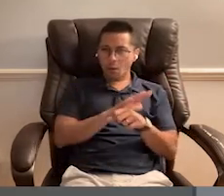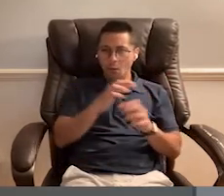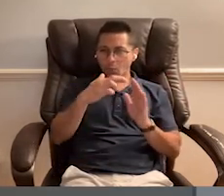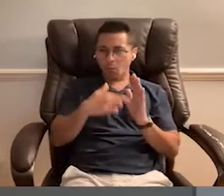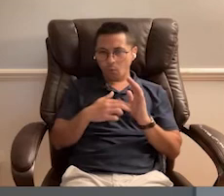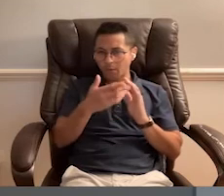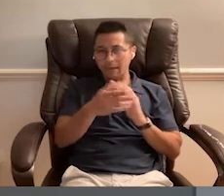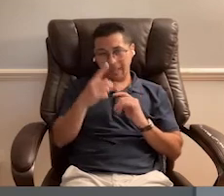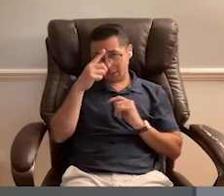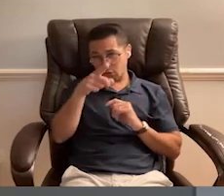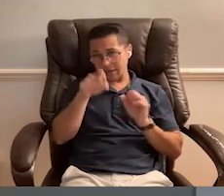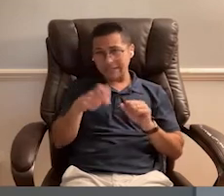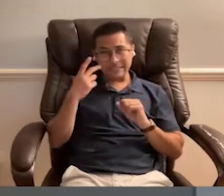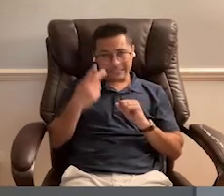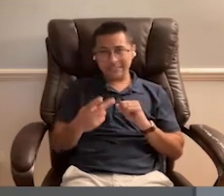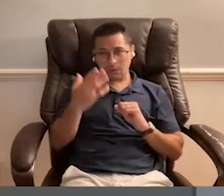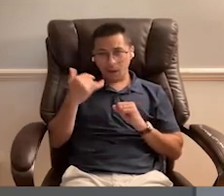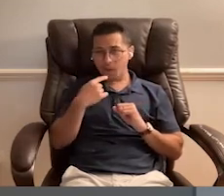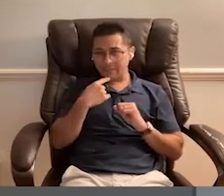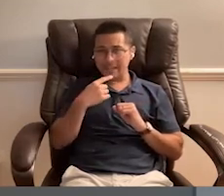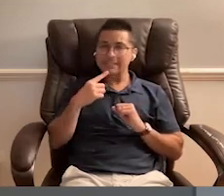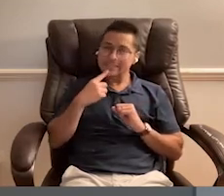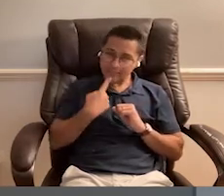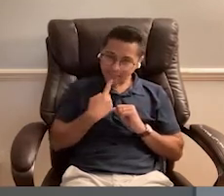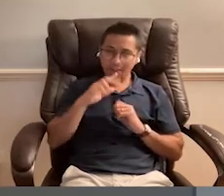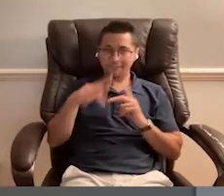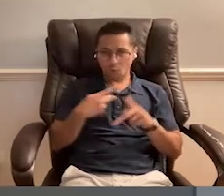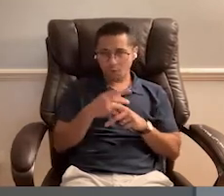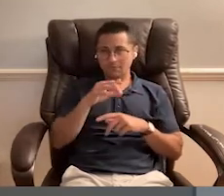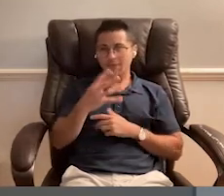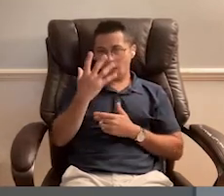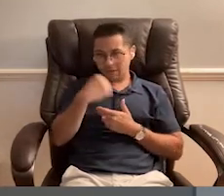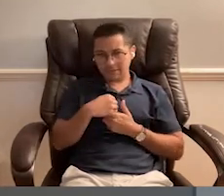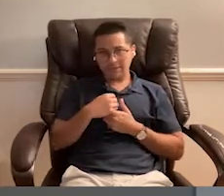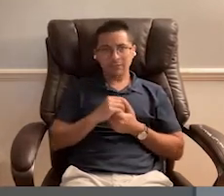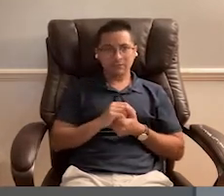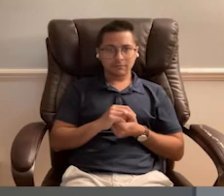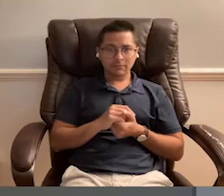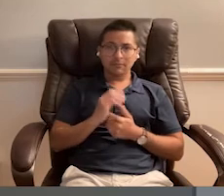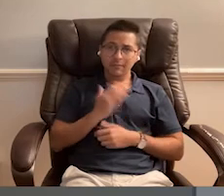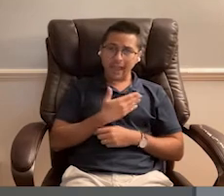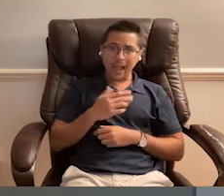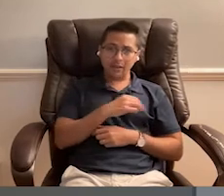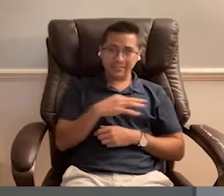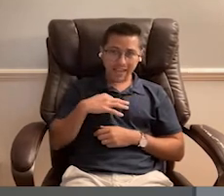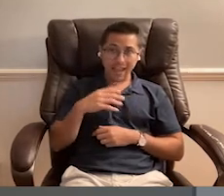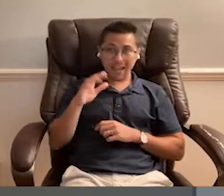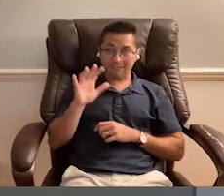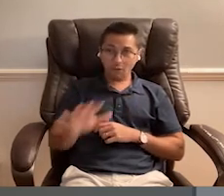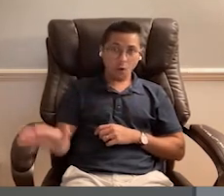I don't think I need to read the entire ruling here, but I think you can see why we say it's severe forms of